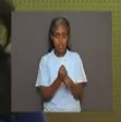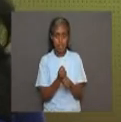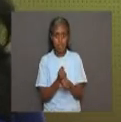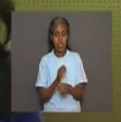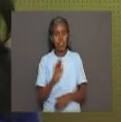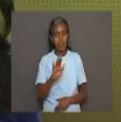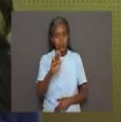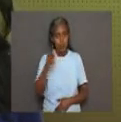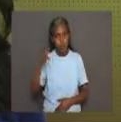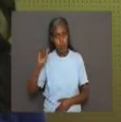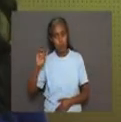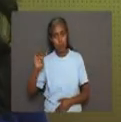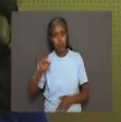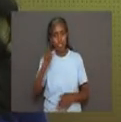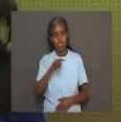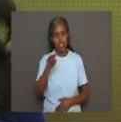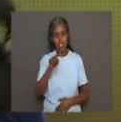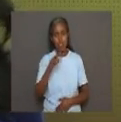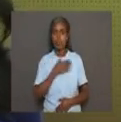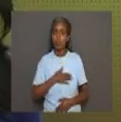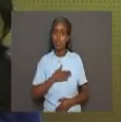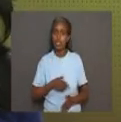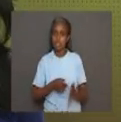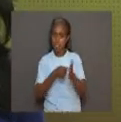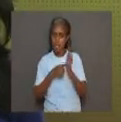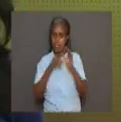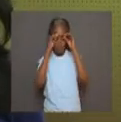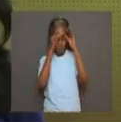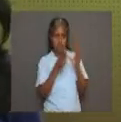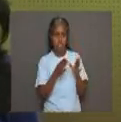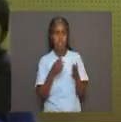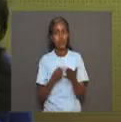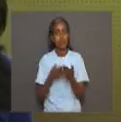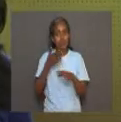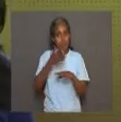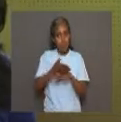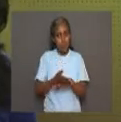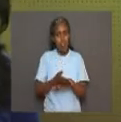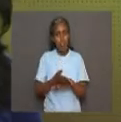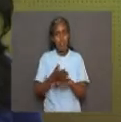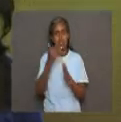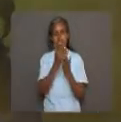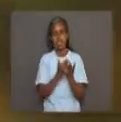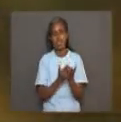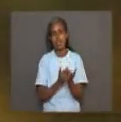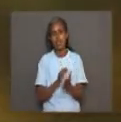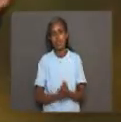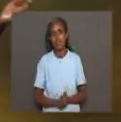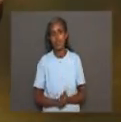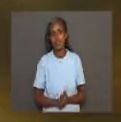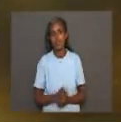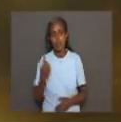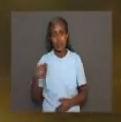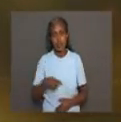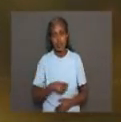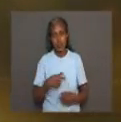pie chart, please ask teacher to look over your work after the lesson. We